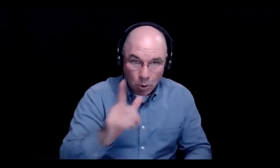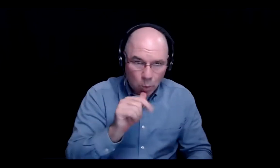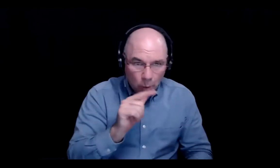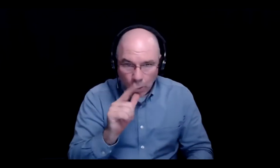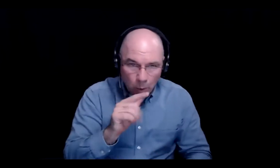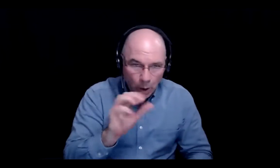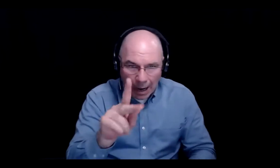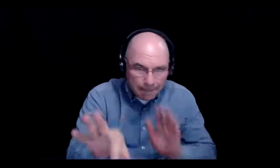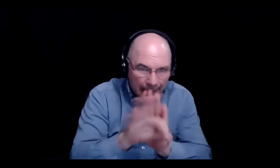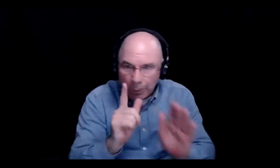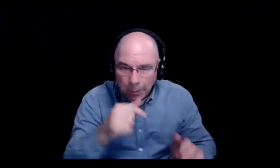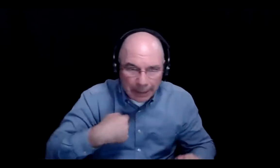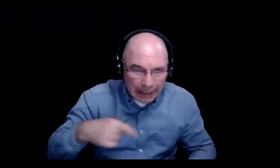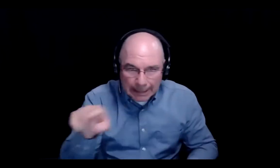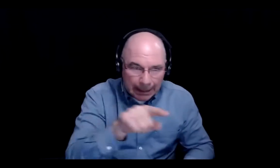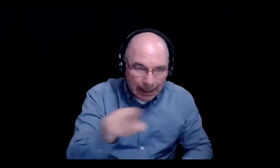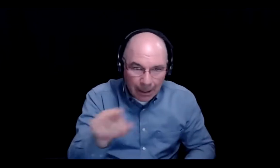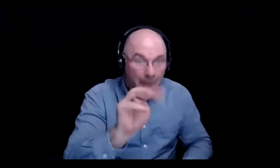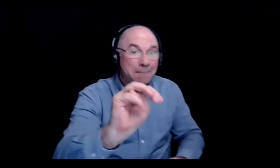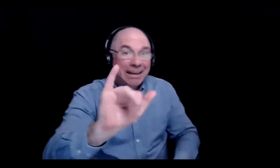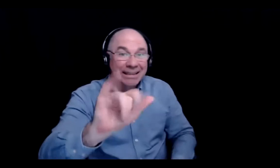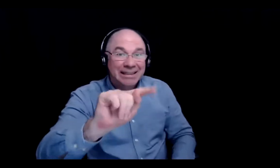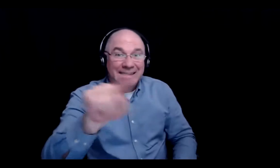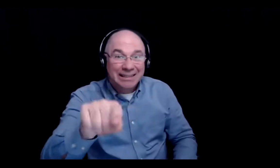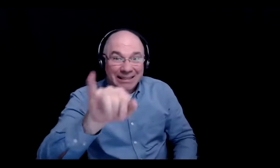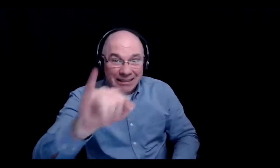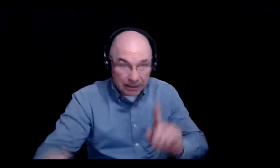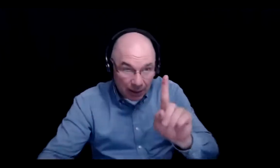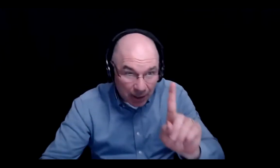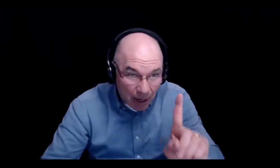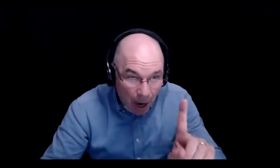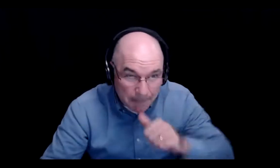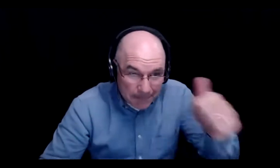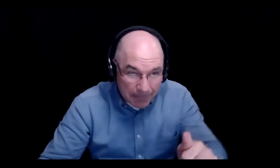I'm gonna have to pick on somebody. Okay, Mitzi.